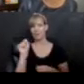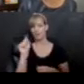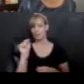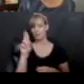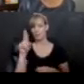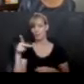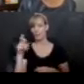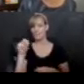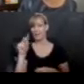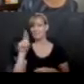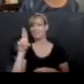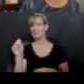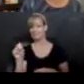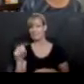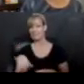stupendous, extraordinary.